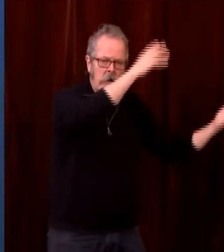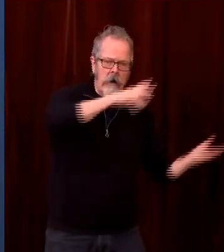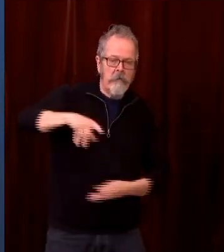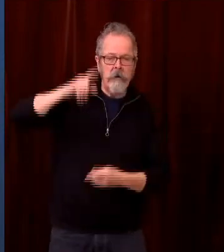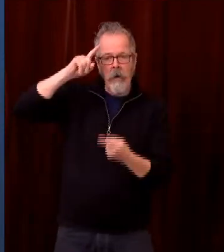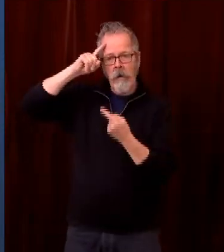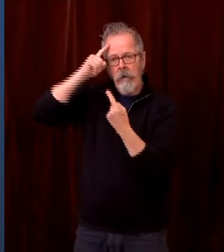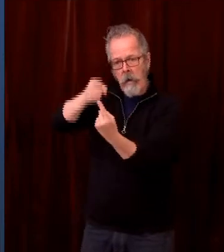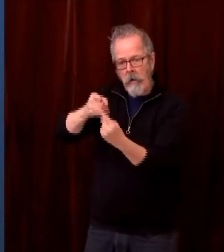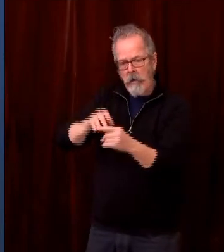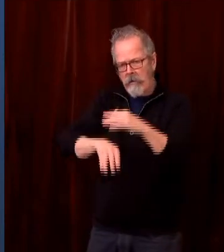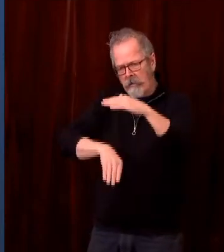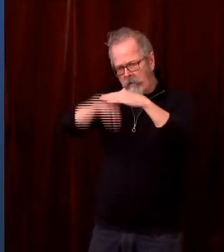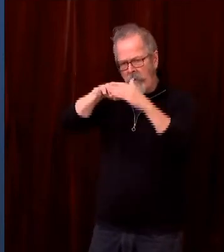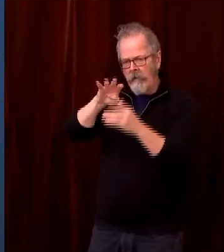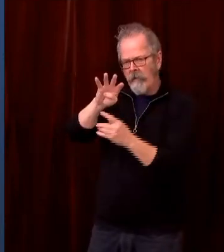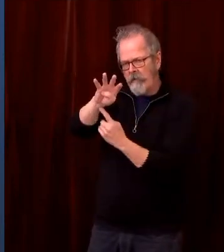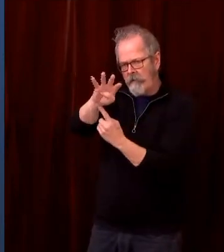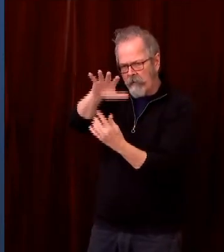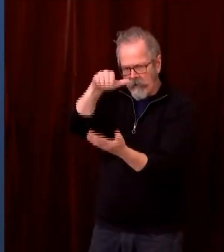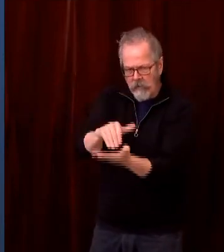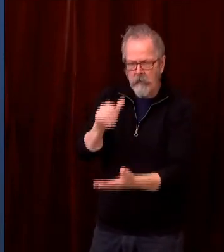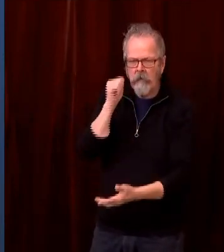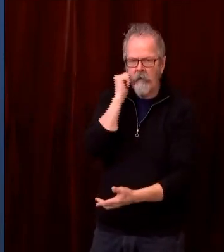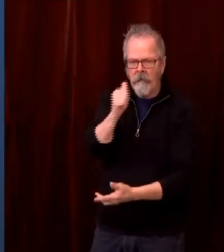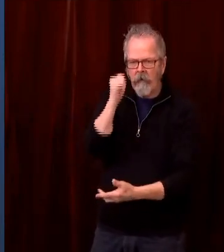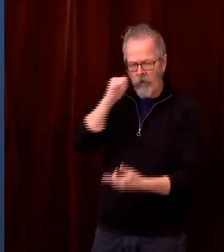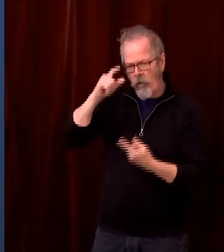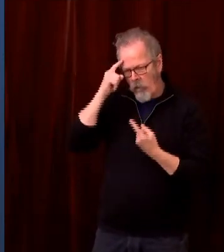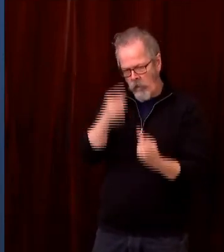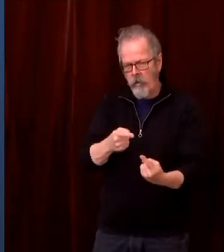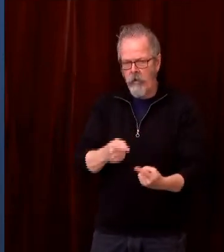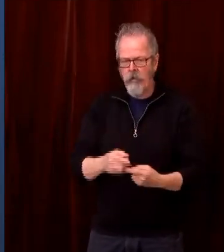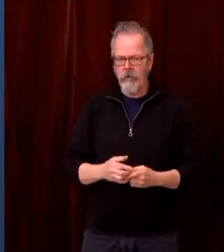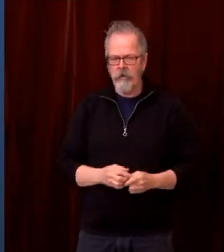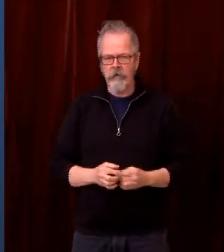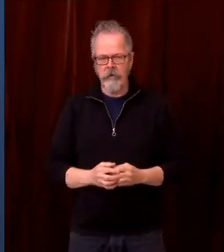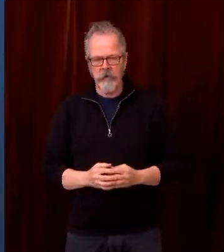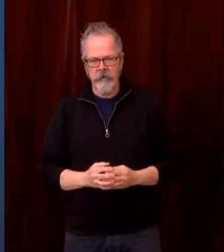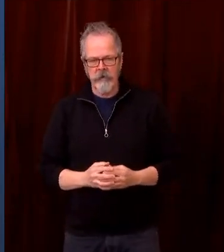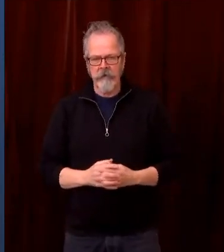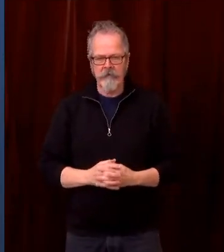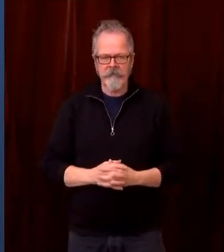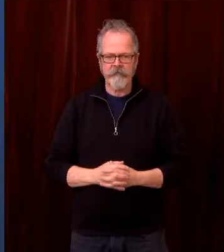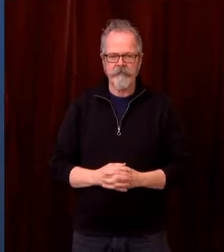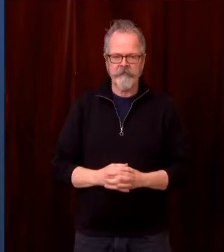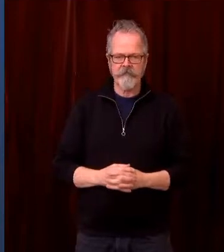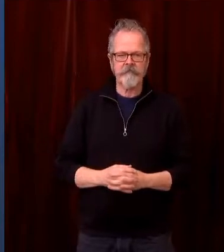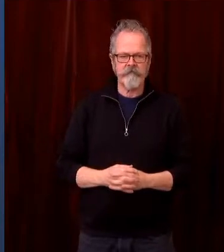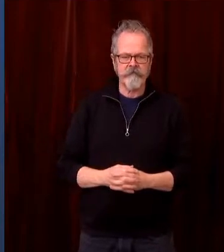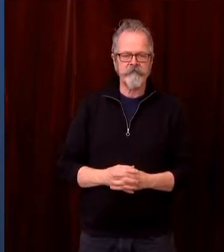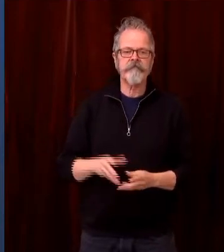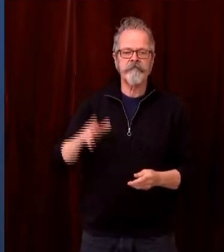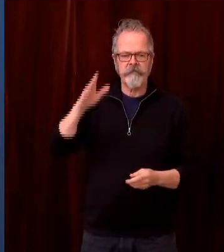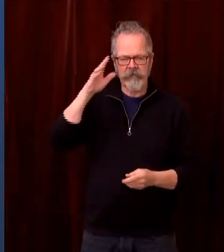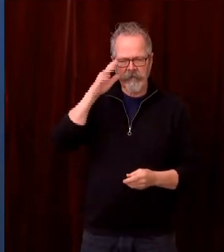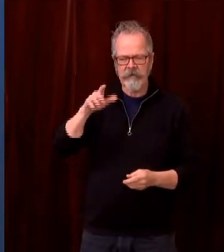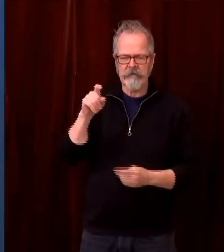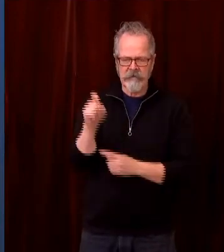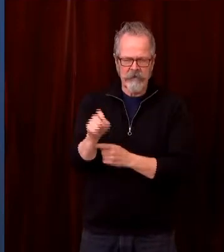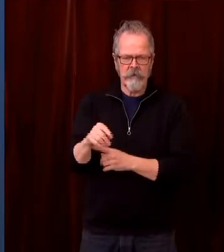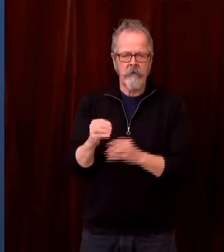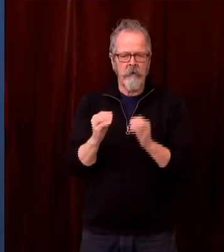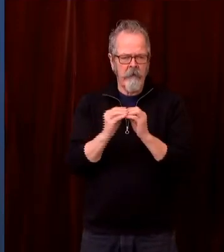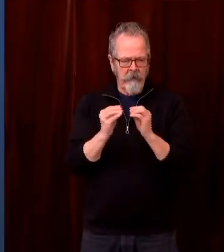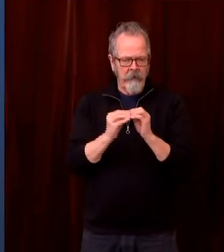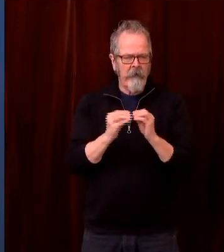government. And that therein lies the challenge. So what we have